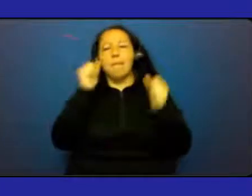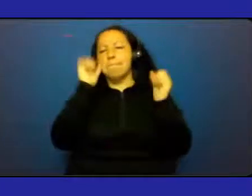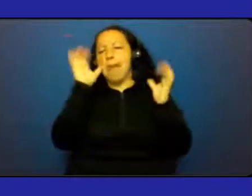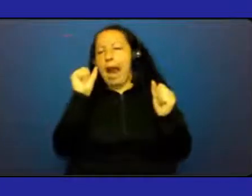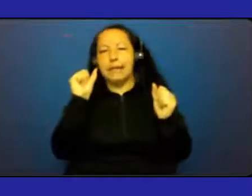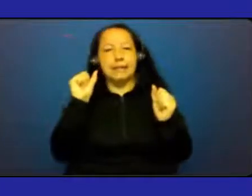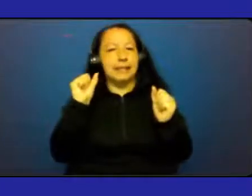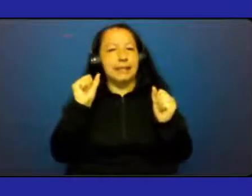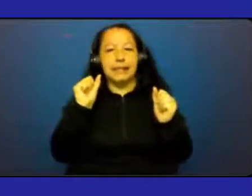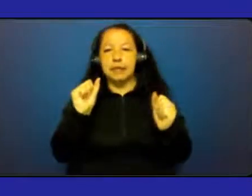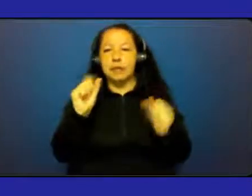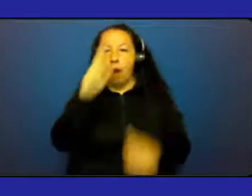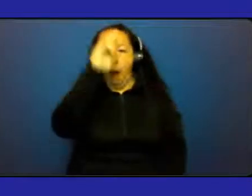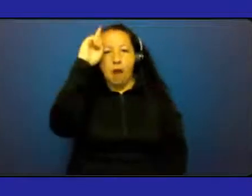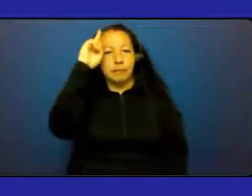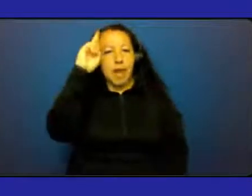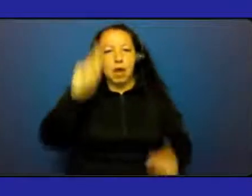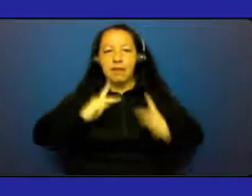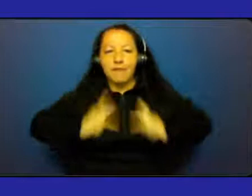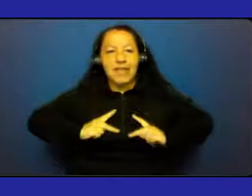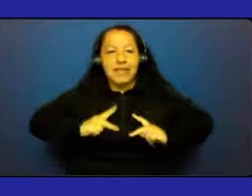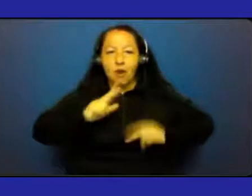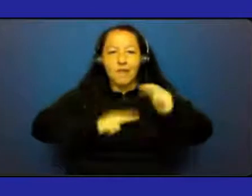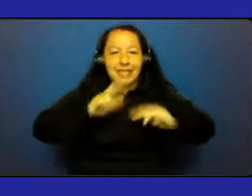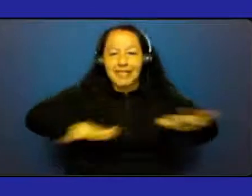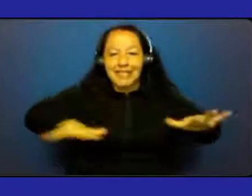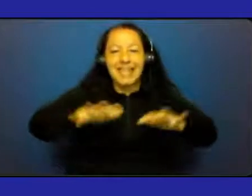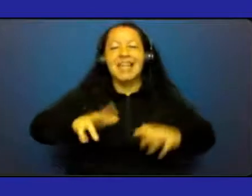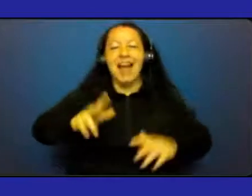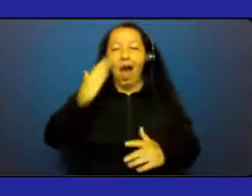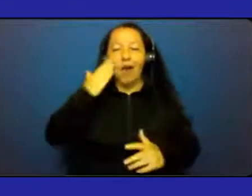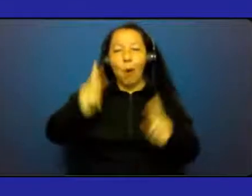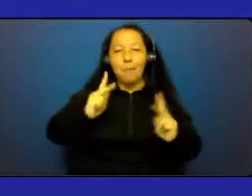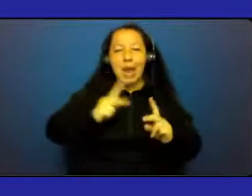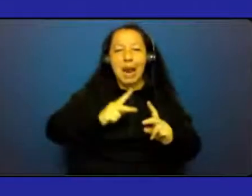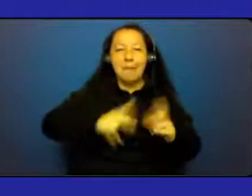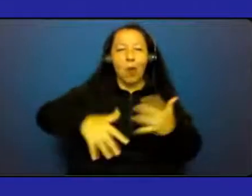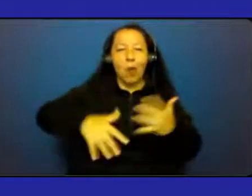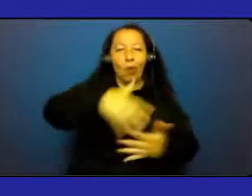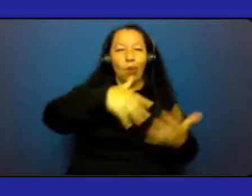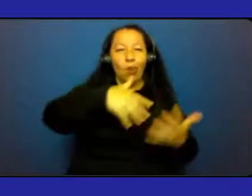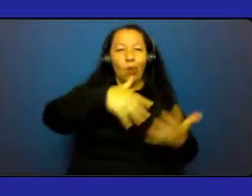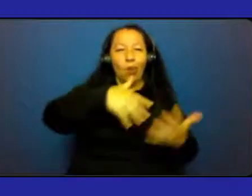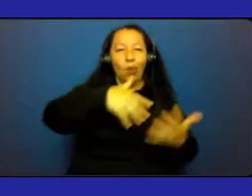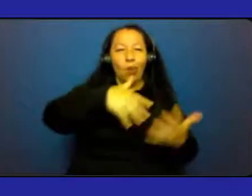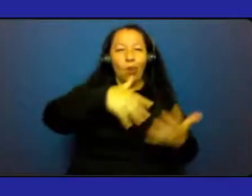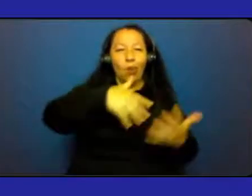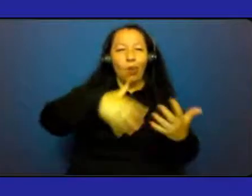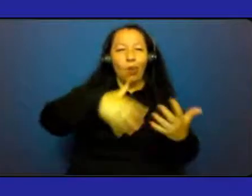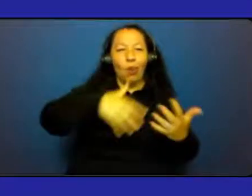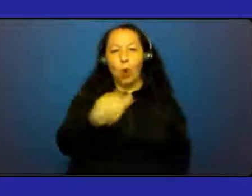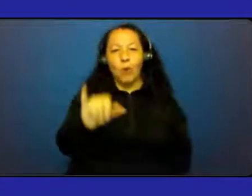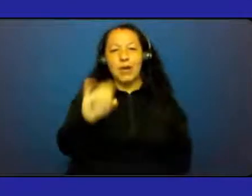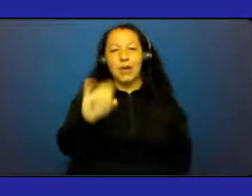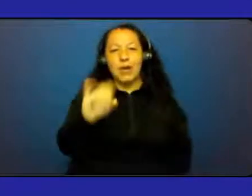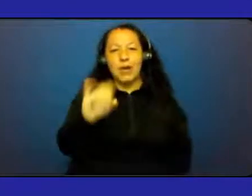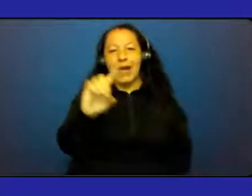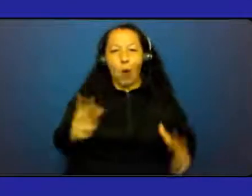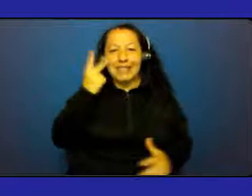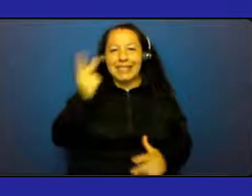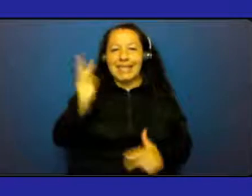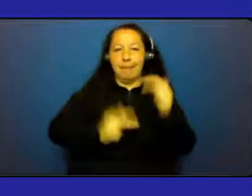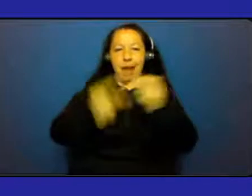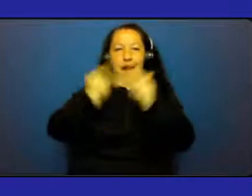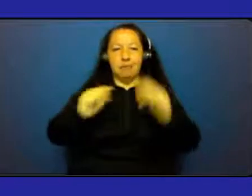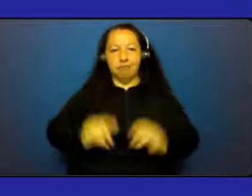facility. I know people around Coney Island have seen it coming up, and soon we'll be able to tour you through it. We